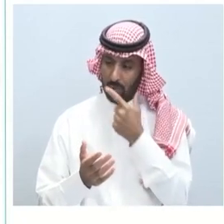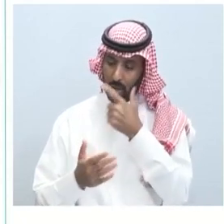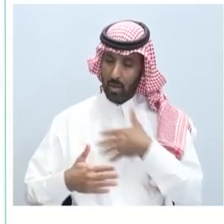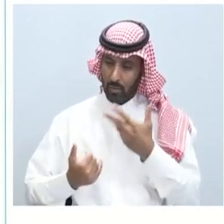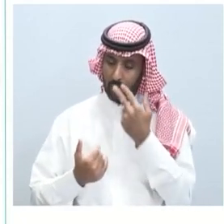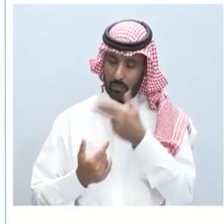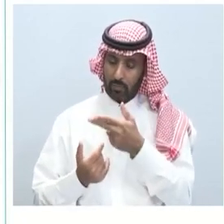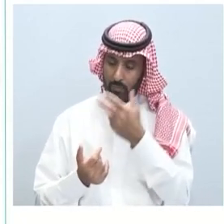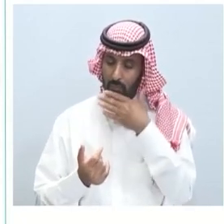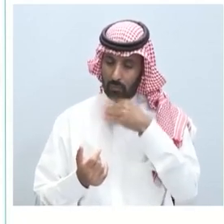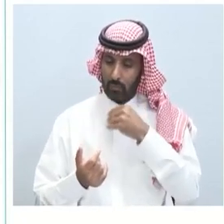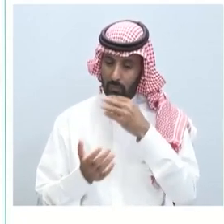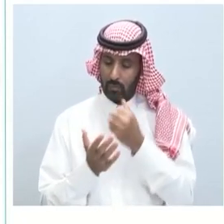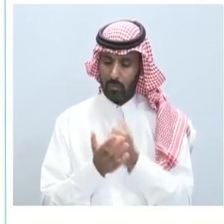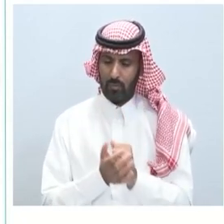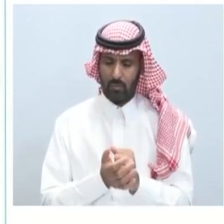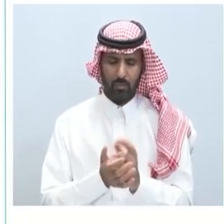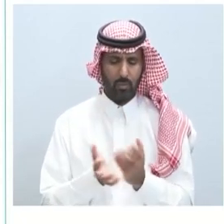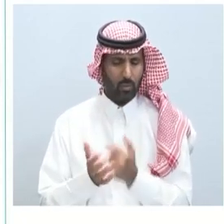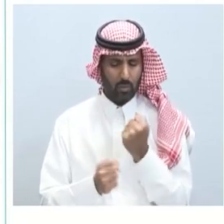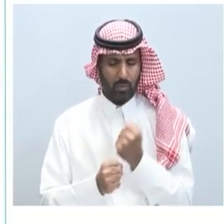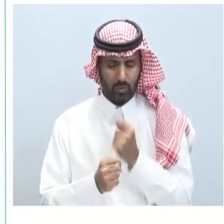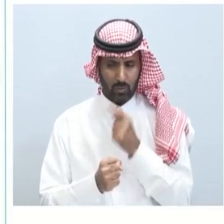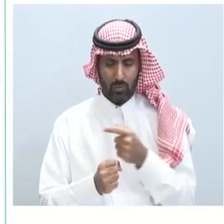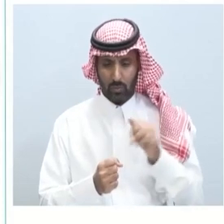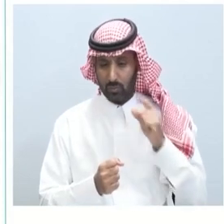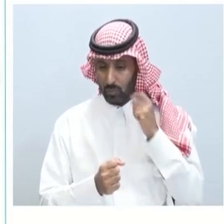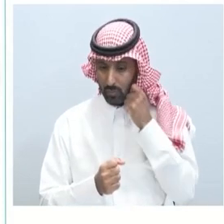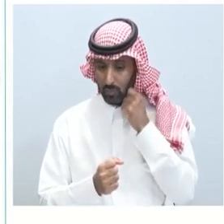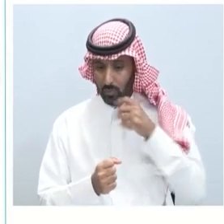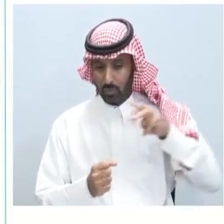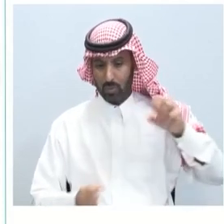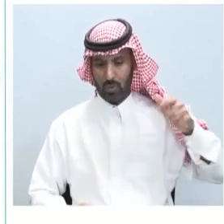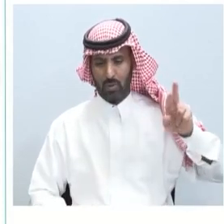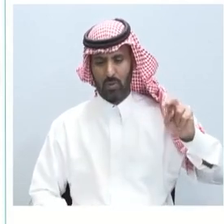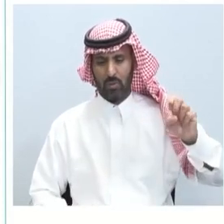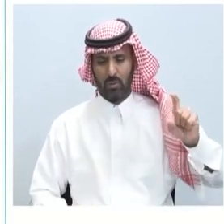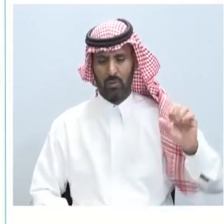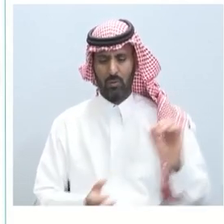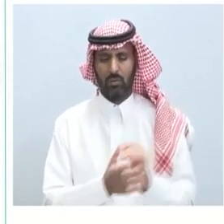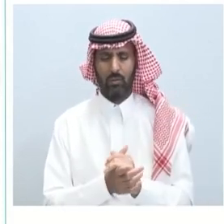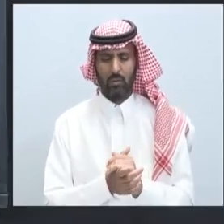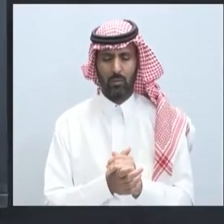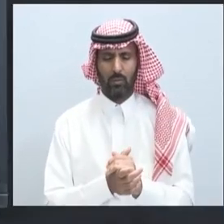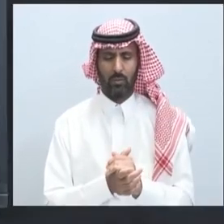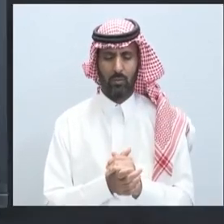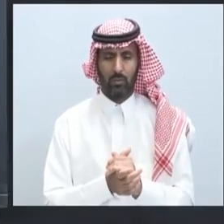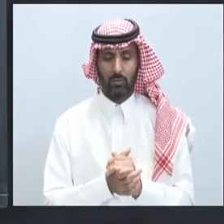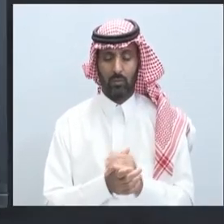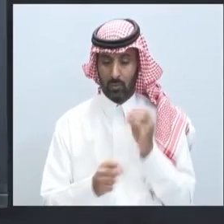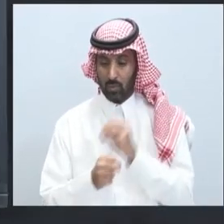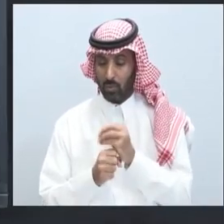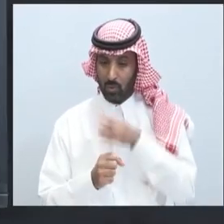parents' faces vanish. What would you do if you were Mariana? So what would you do if you were Mariana? Would you